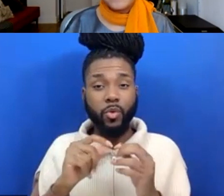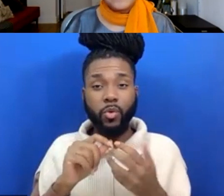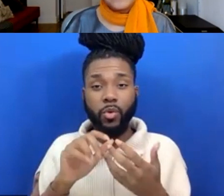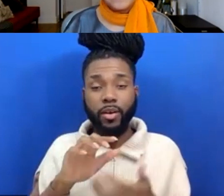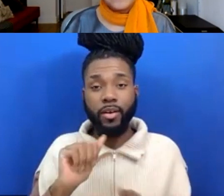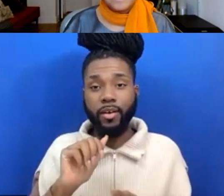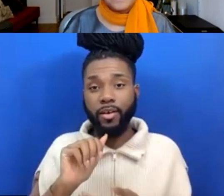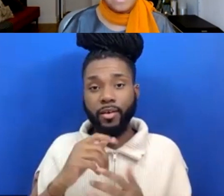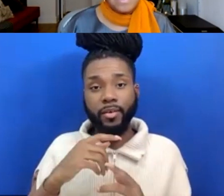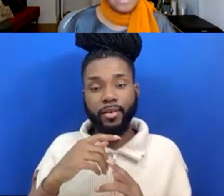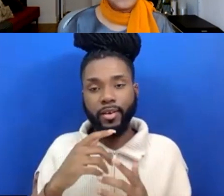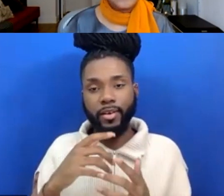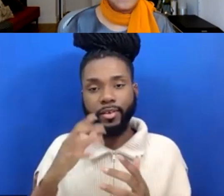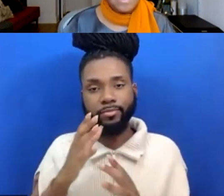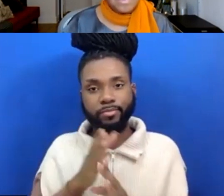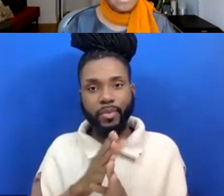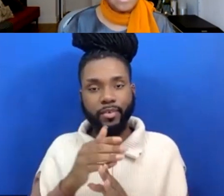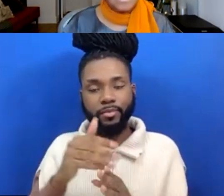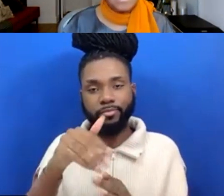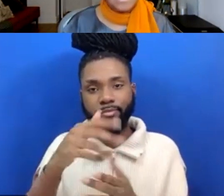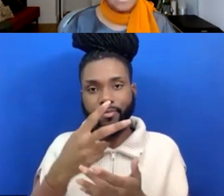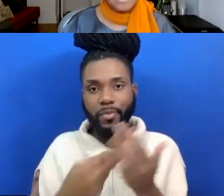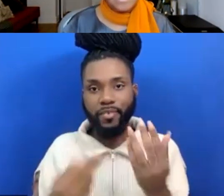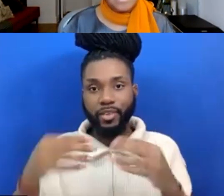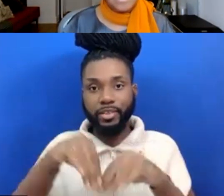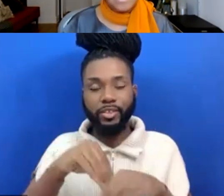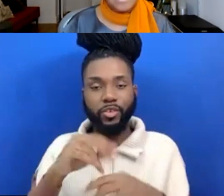general, but I especially would love to have more of that from her.